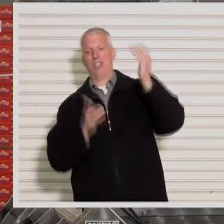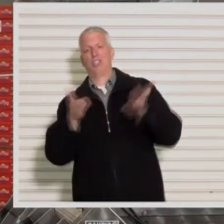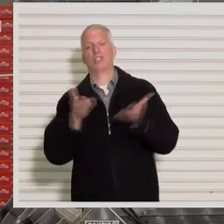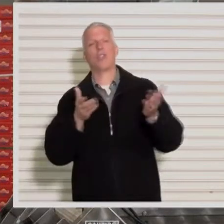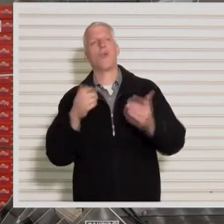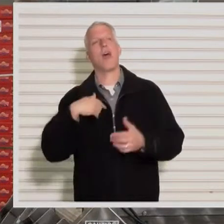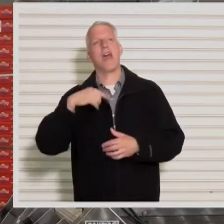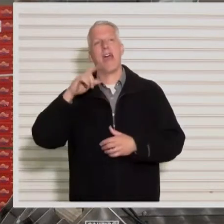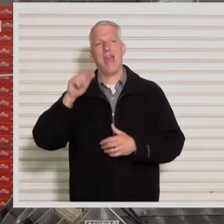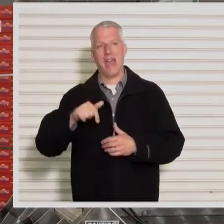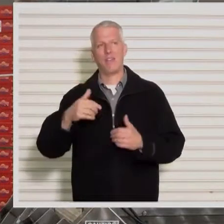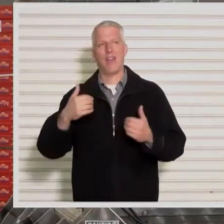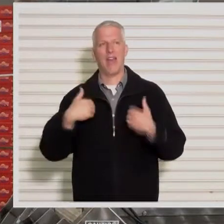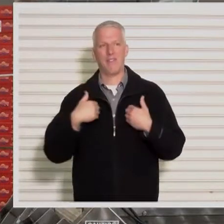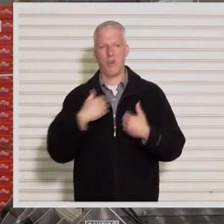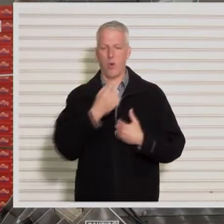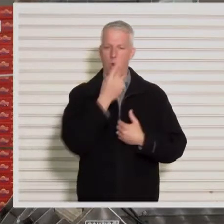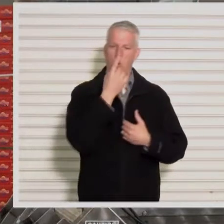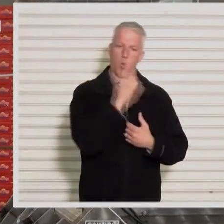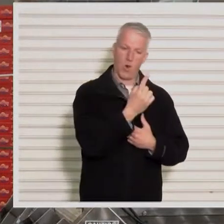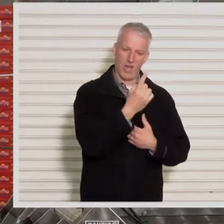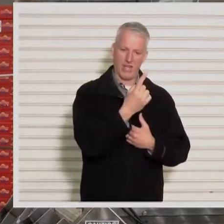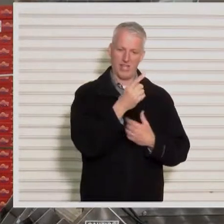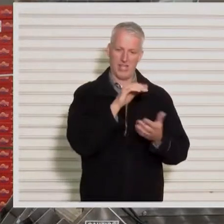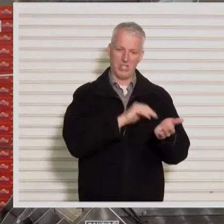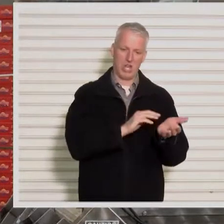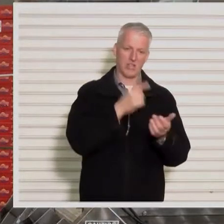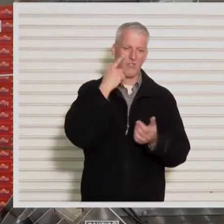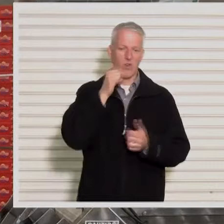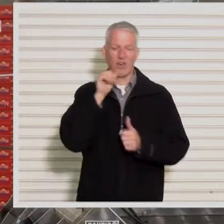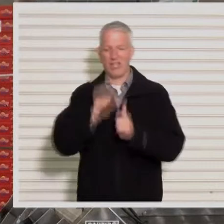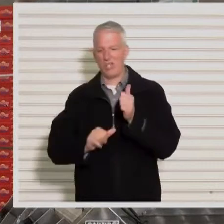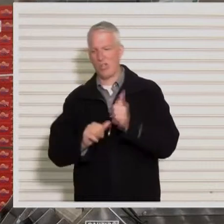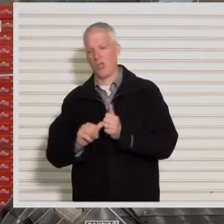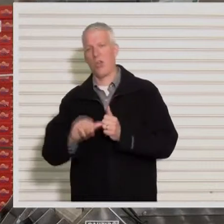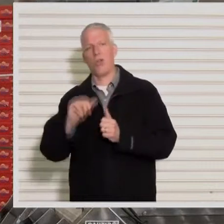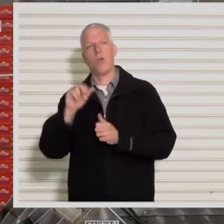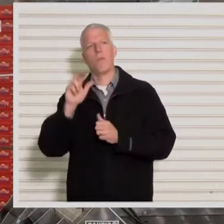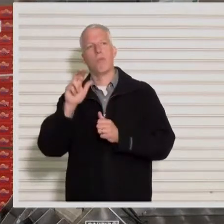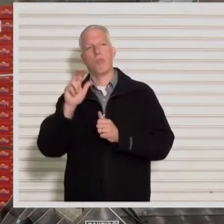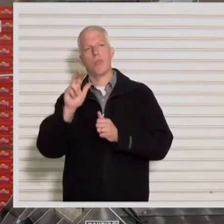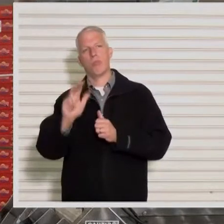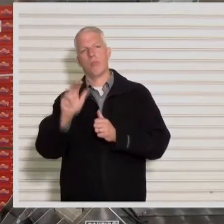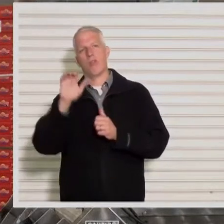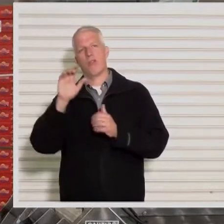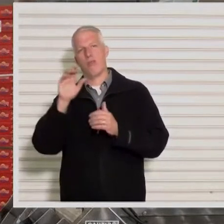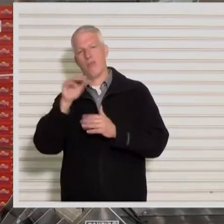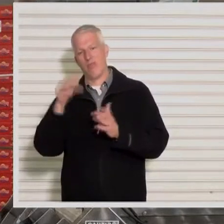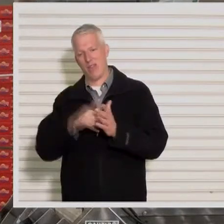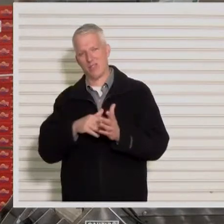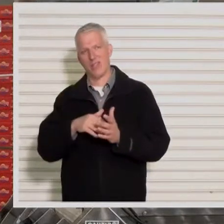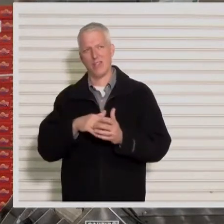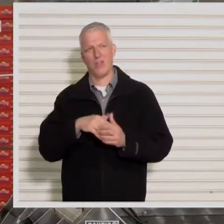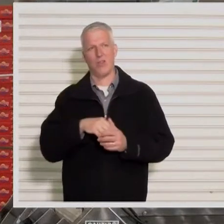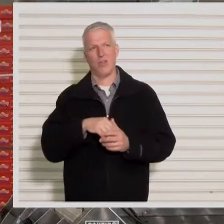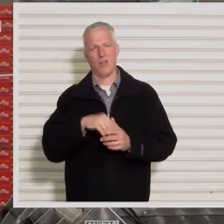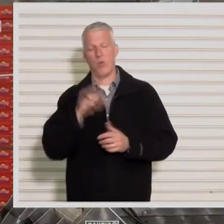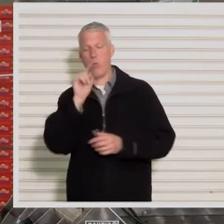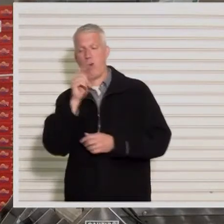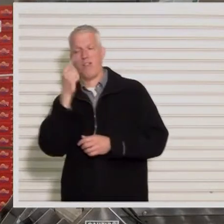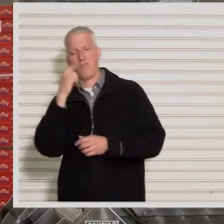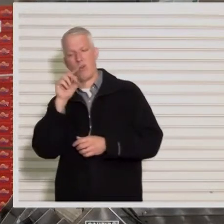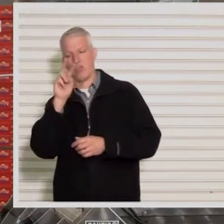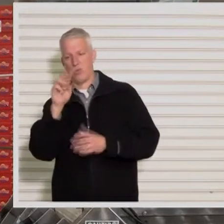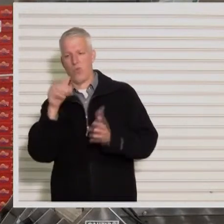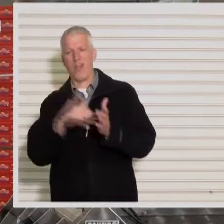you have to have 1 per 3,500. The federally recommended number is 1 to 2,000. We have 1